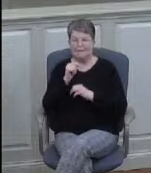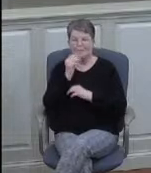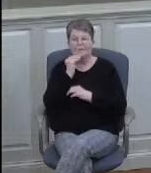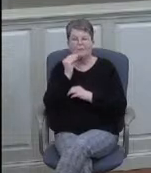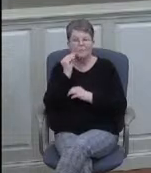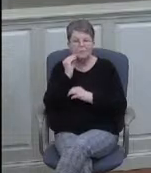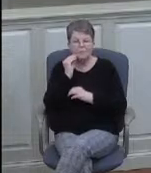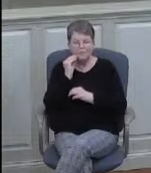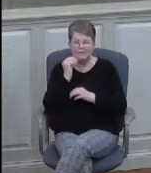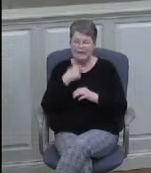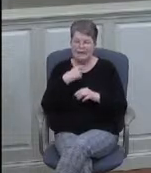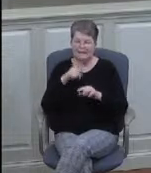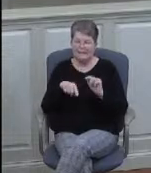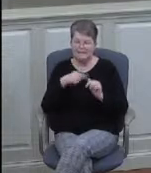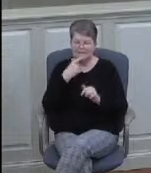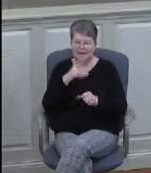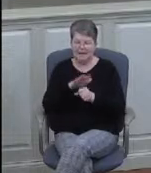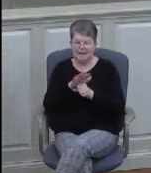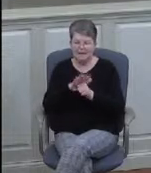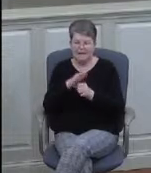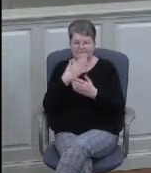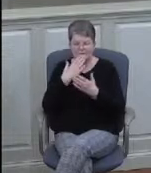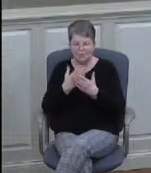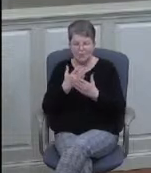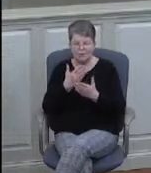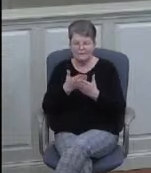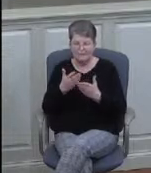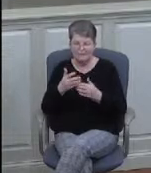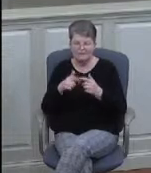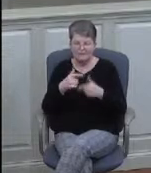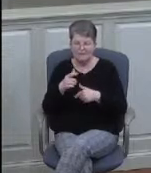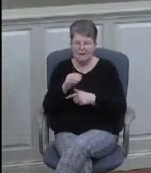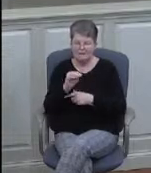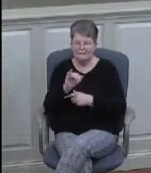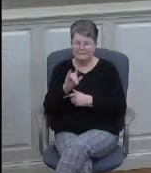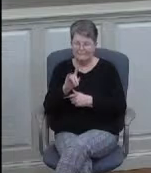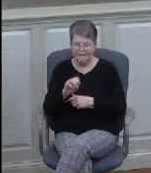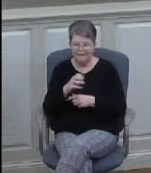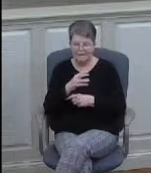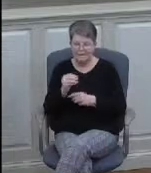And can't say enough good things about Mike and how